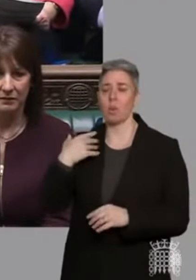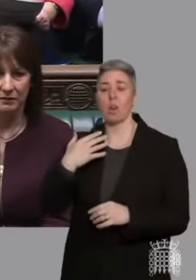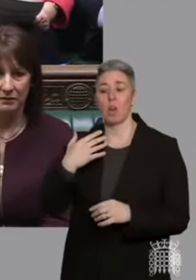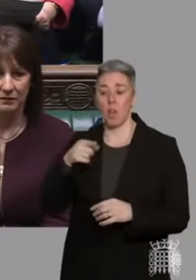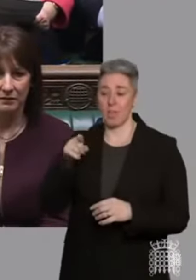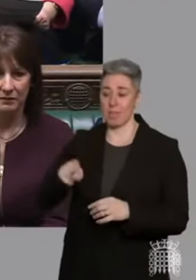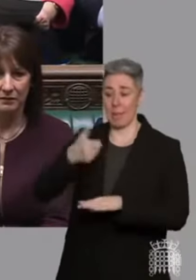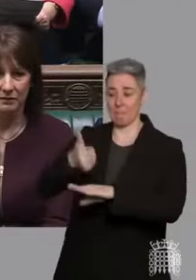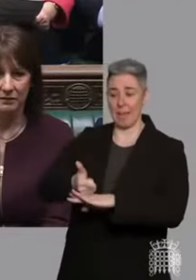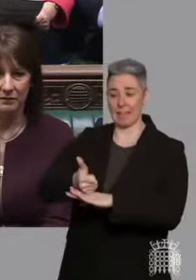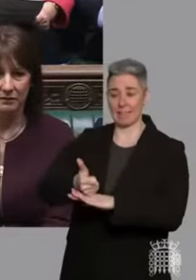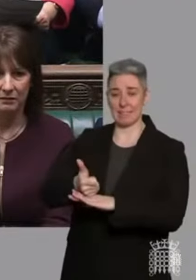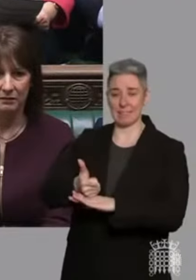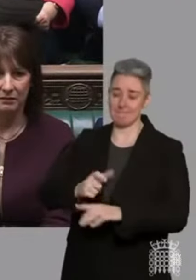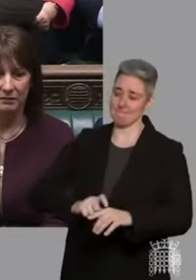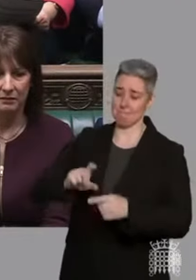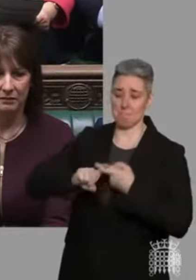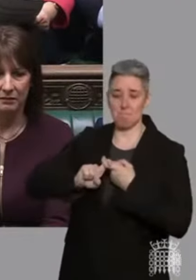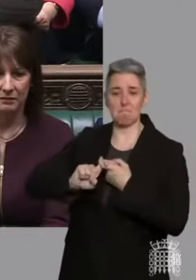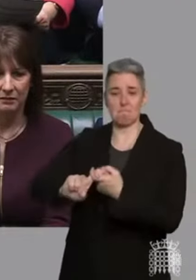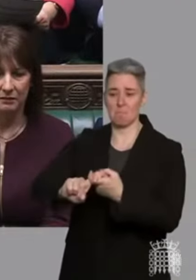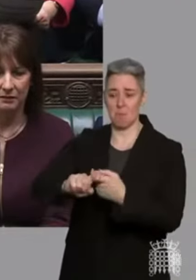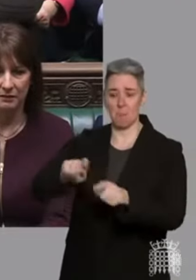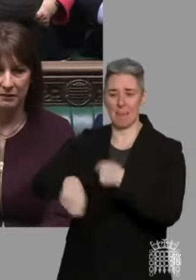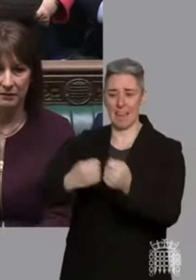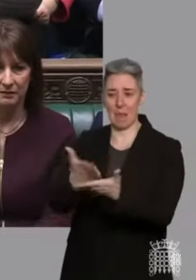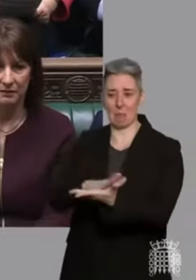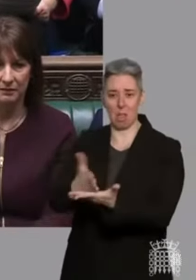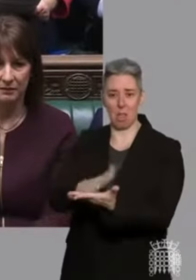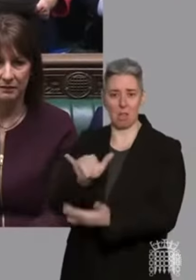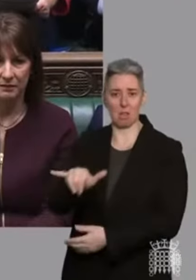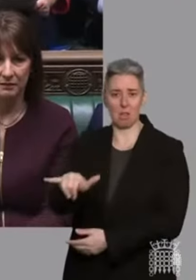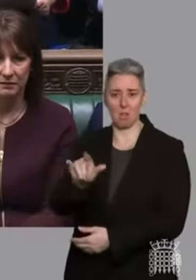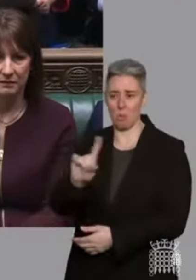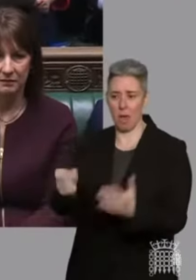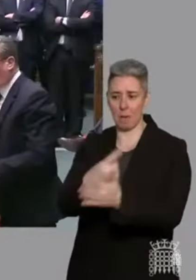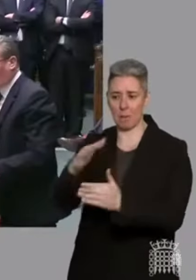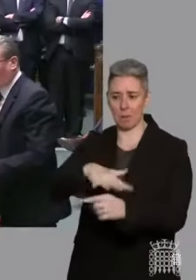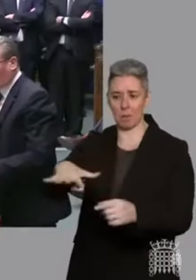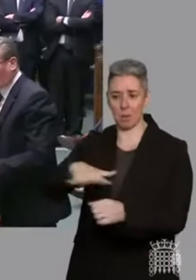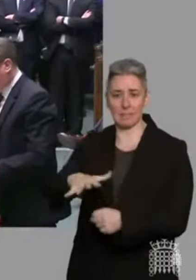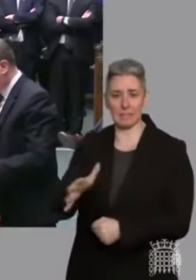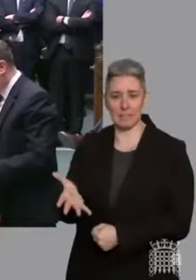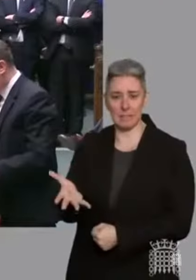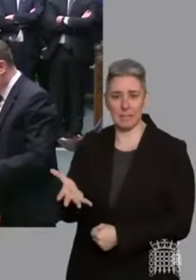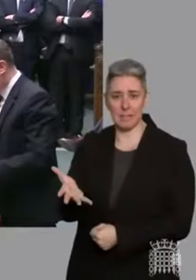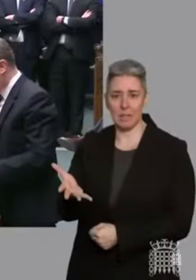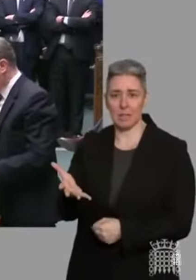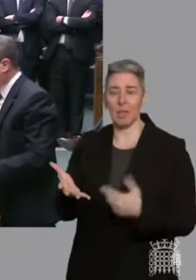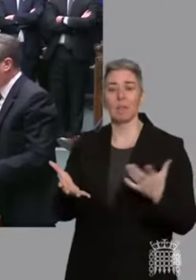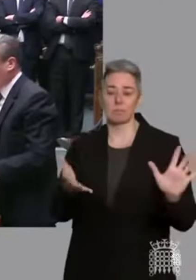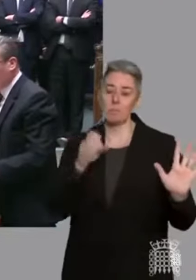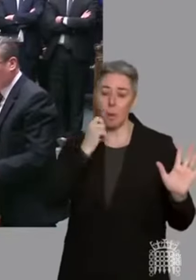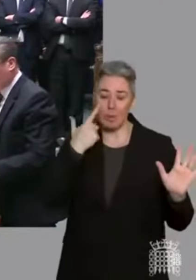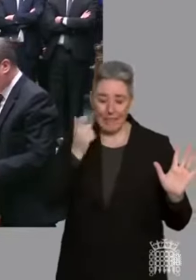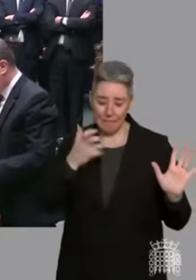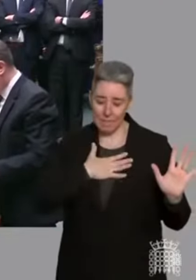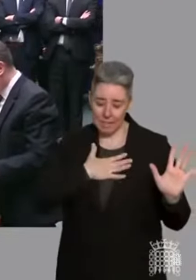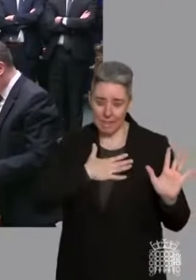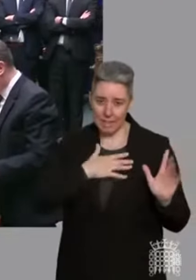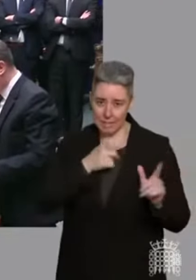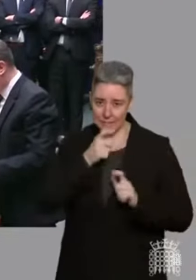And let me, Mr. Speaker, let me be clear, and I'll pick my words carefully. Without legal certainty, the